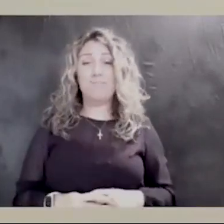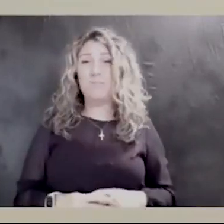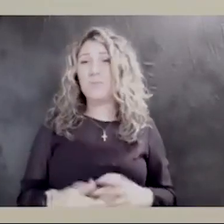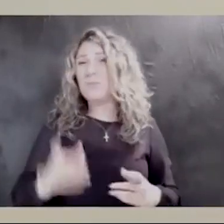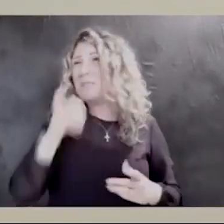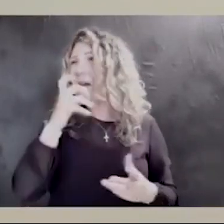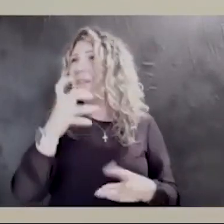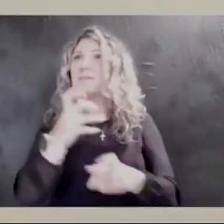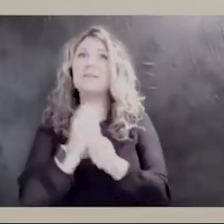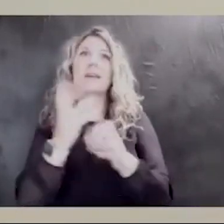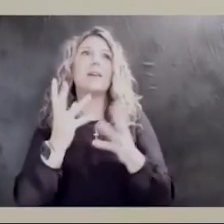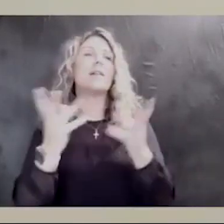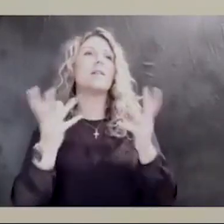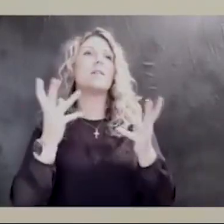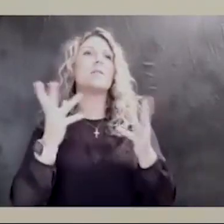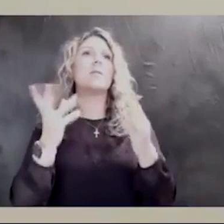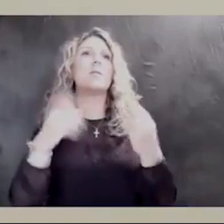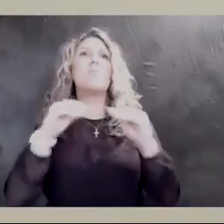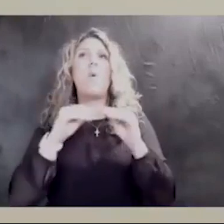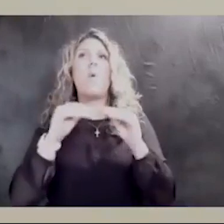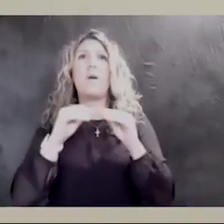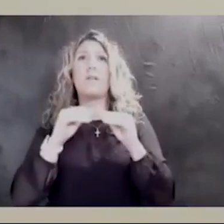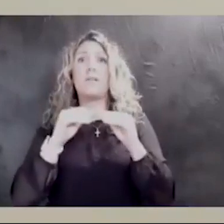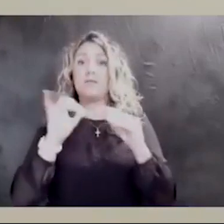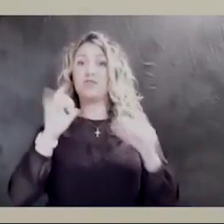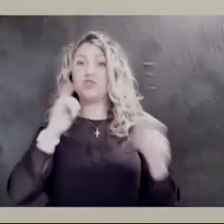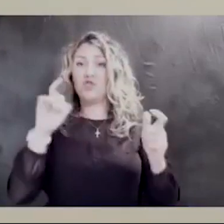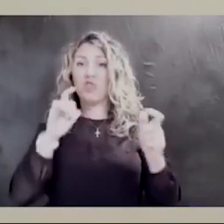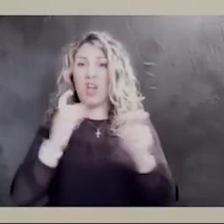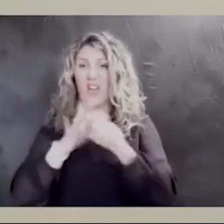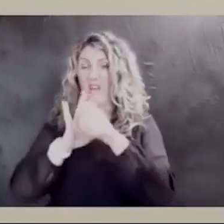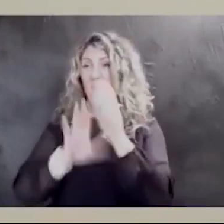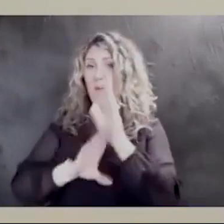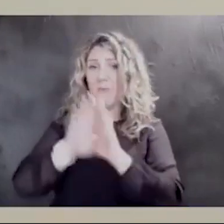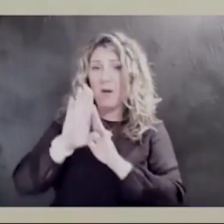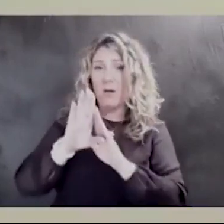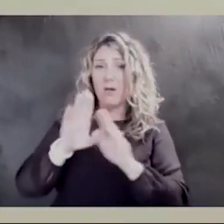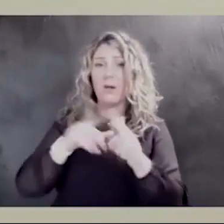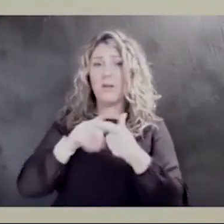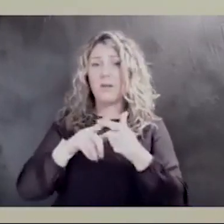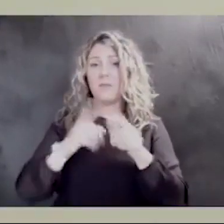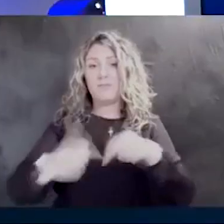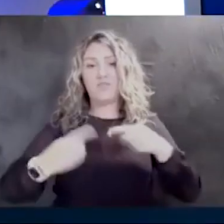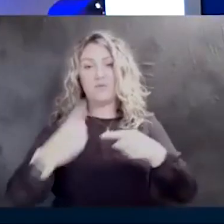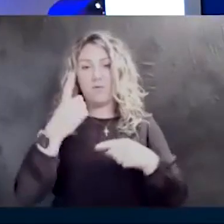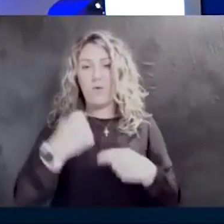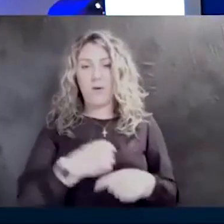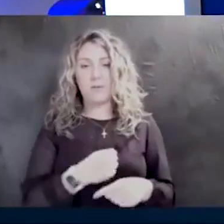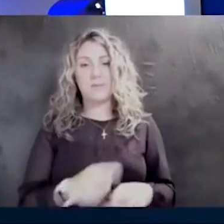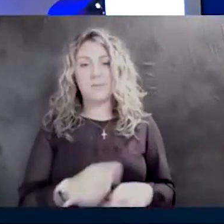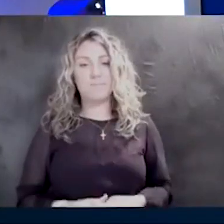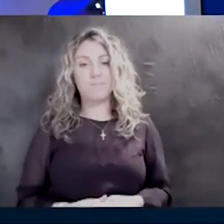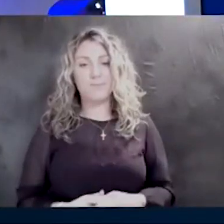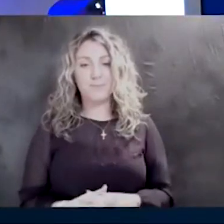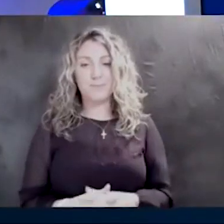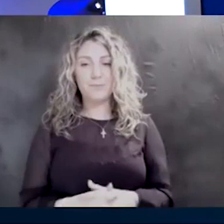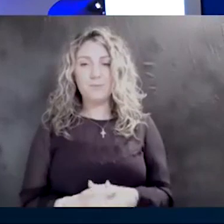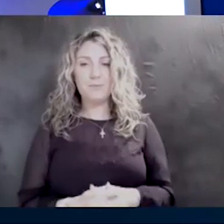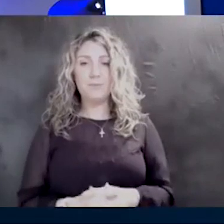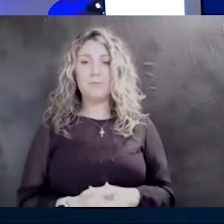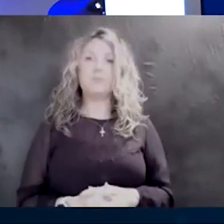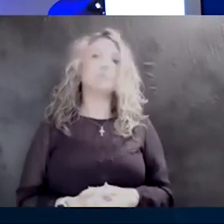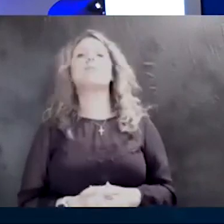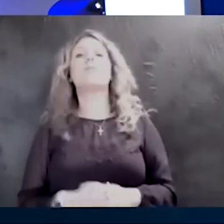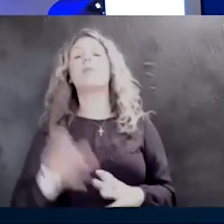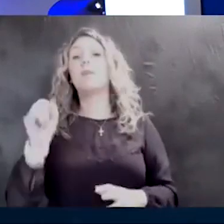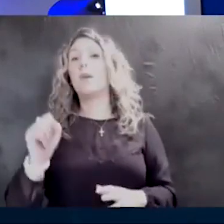more, a big surge of patients that would be difficult for us. Yeah, so I think, man, if